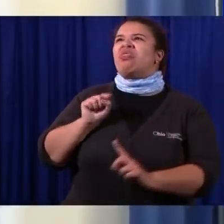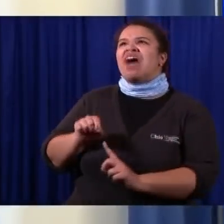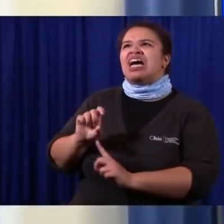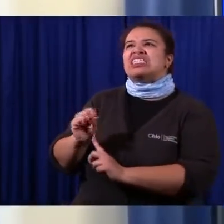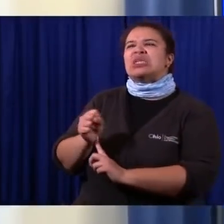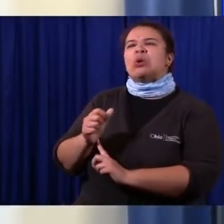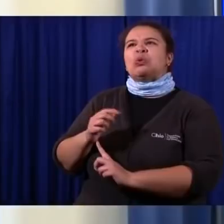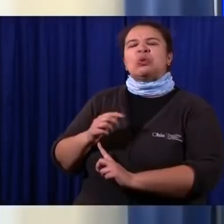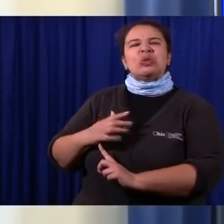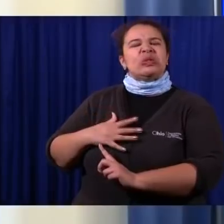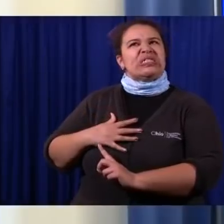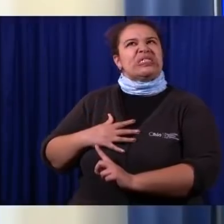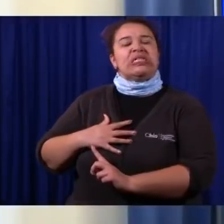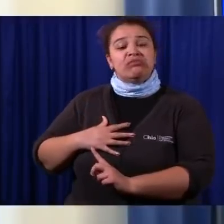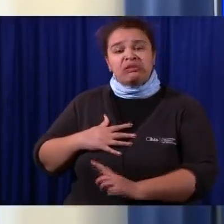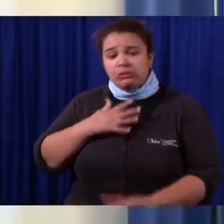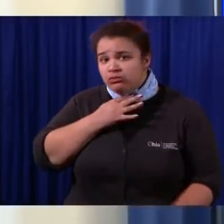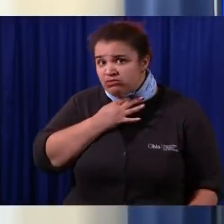Well, thank you, Kevin.